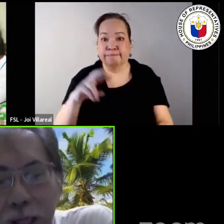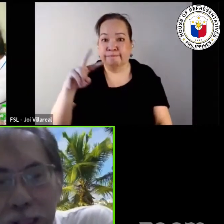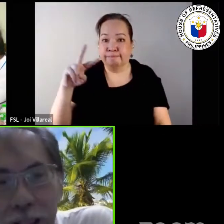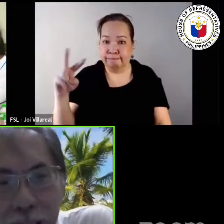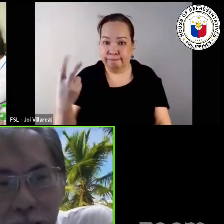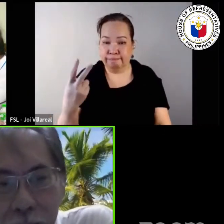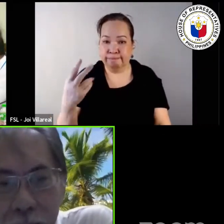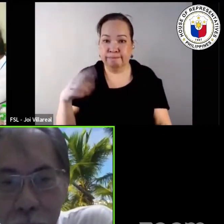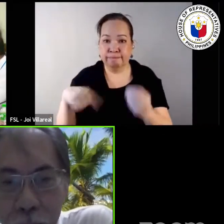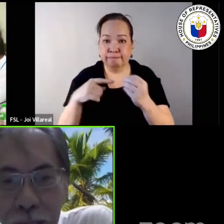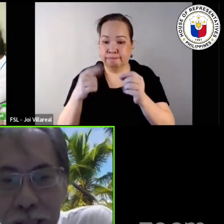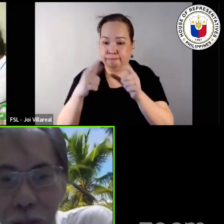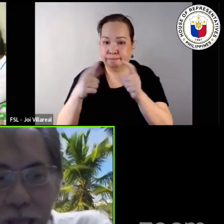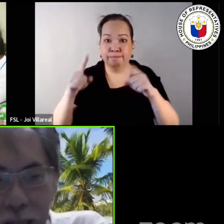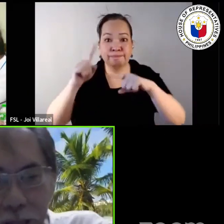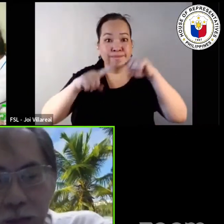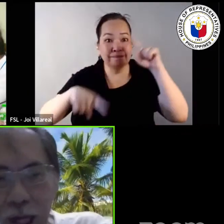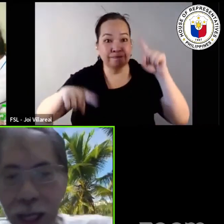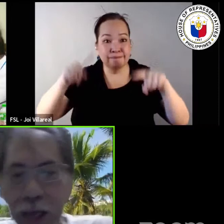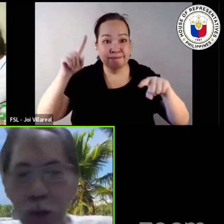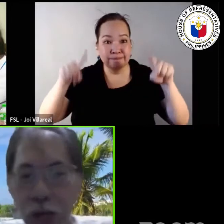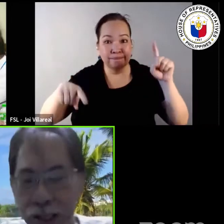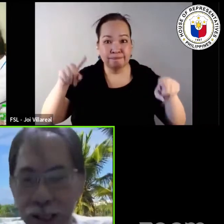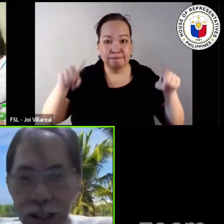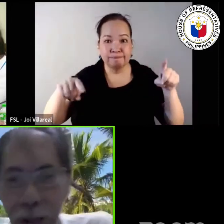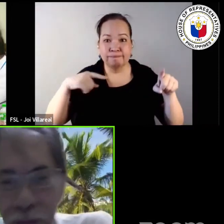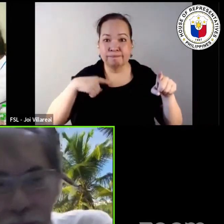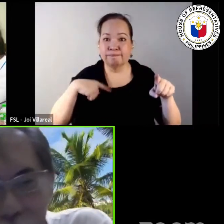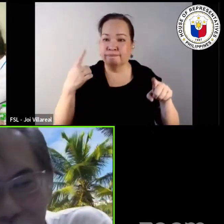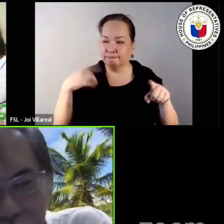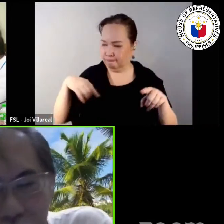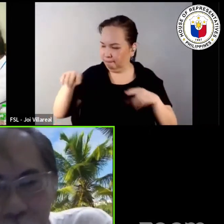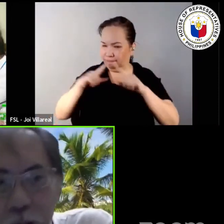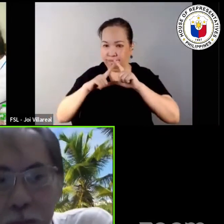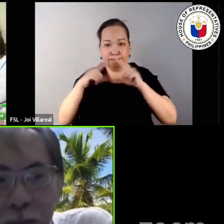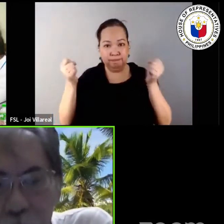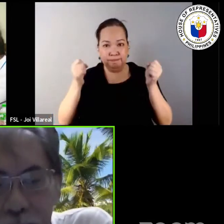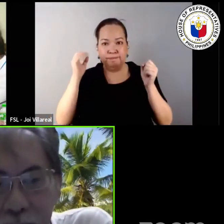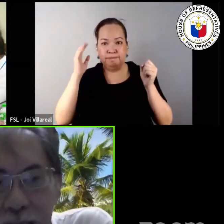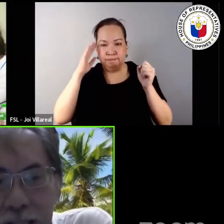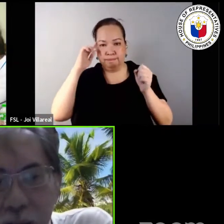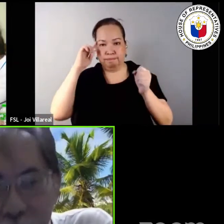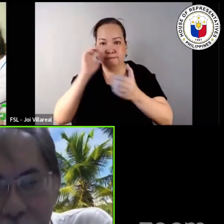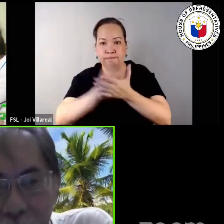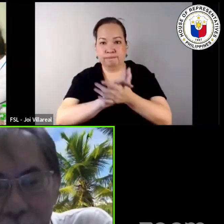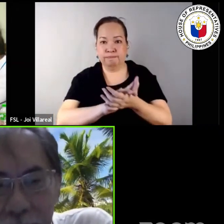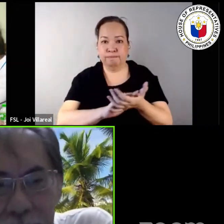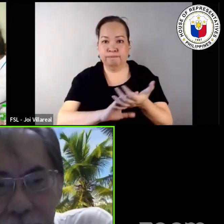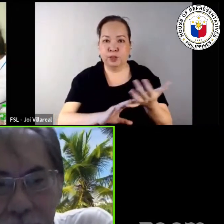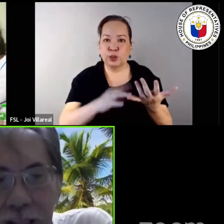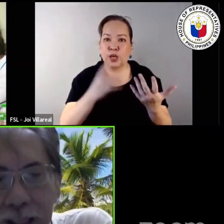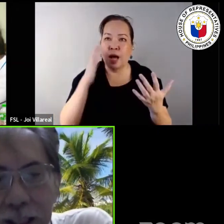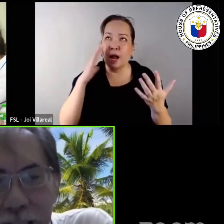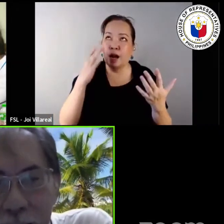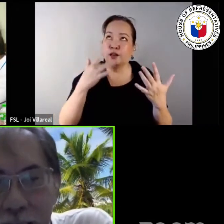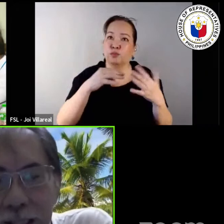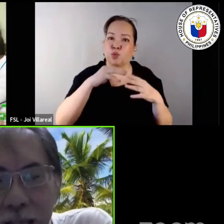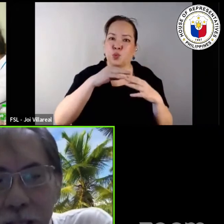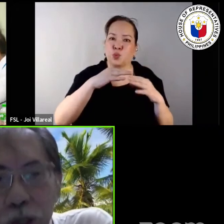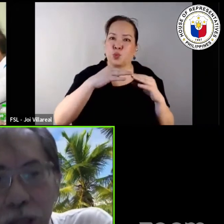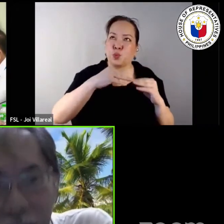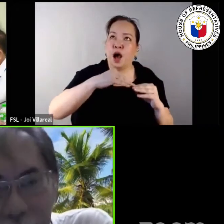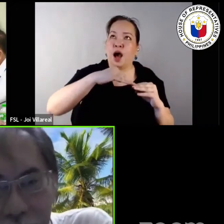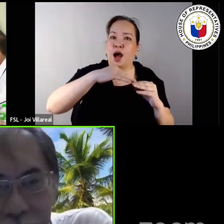language diversity, meron pong kasabihan yung mga linguists, yung mountains divide and